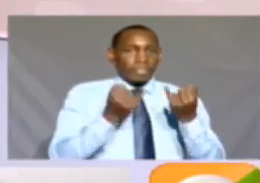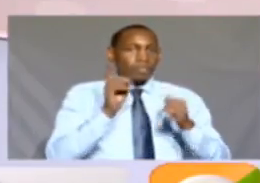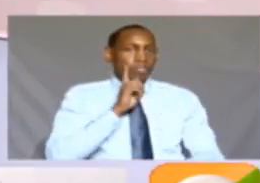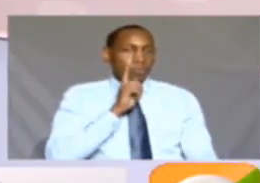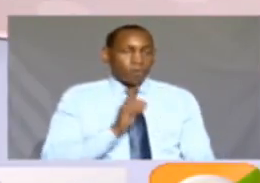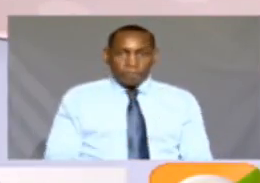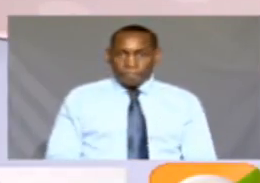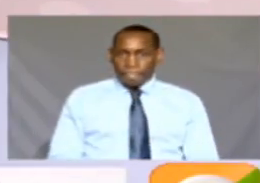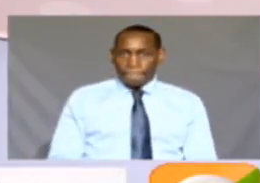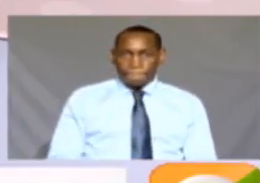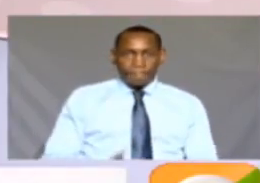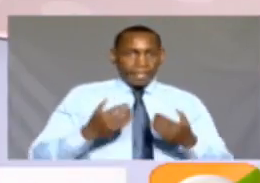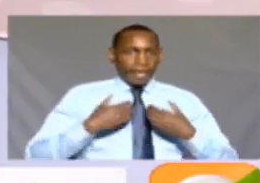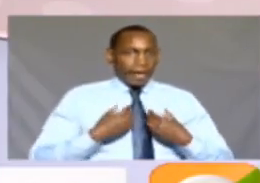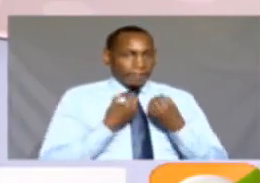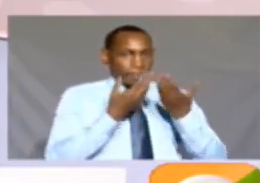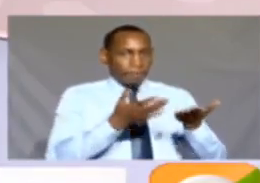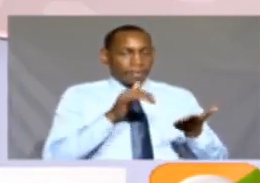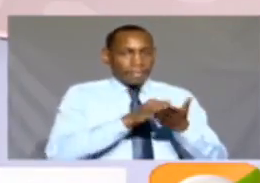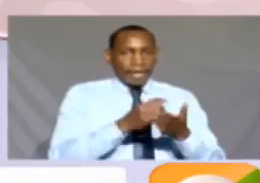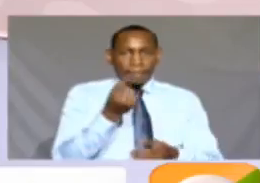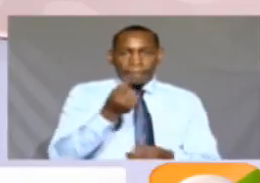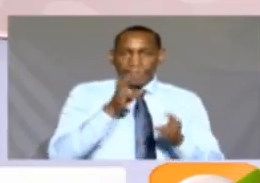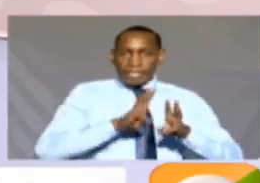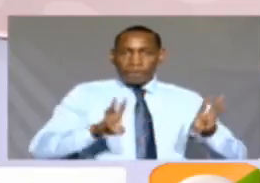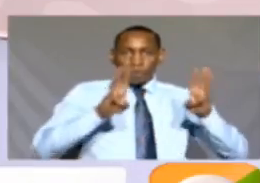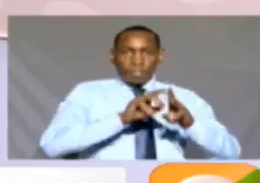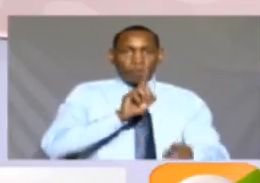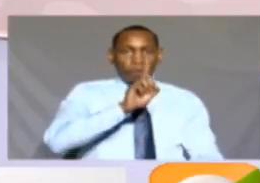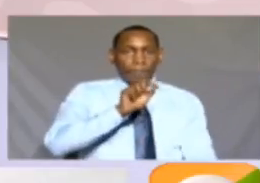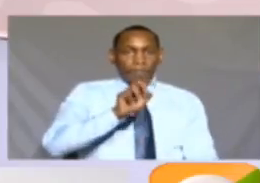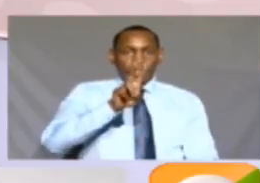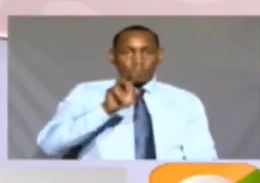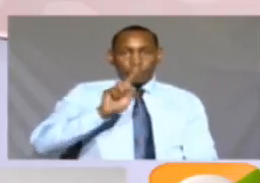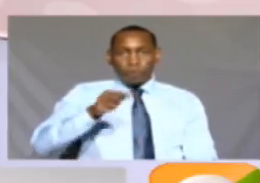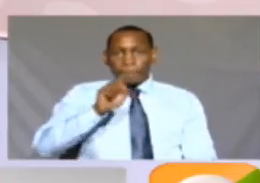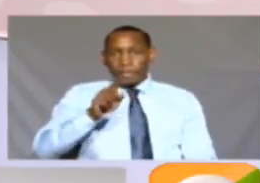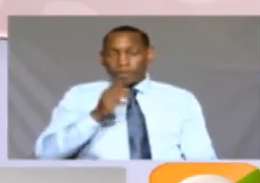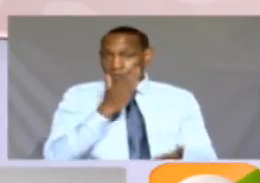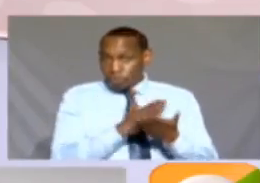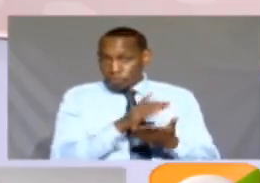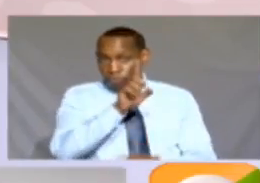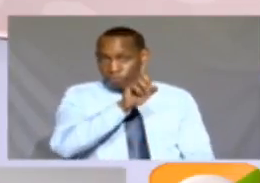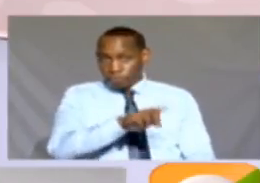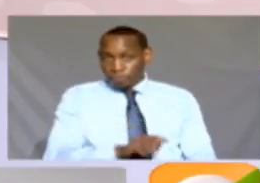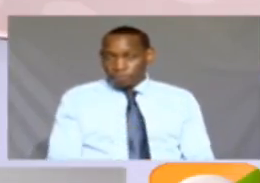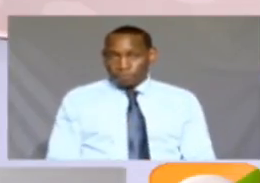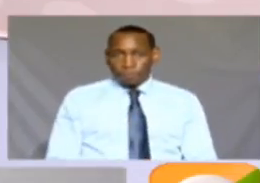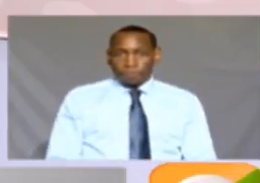So, Mike, we have these details that the prize money is about 1.2 million. Is that true?